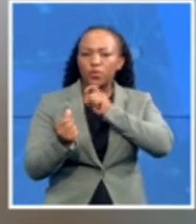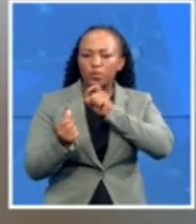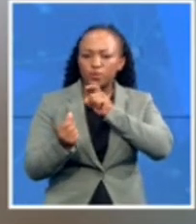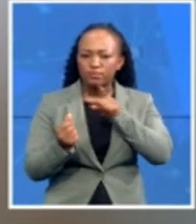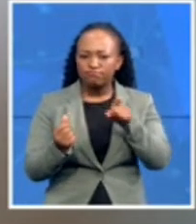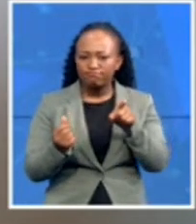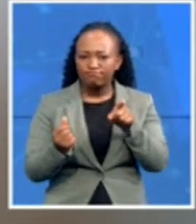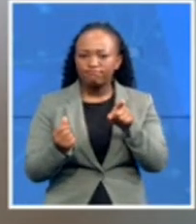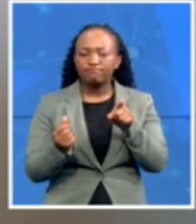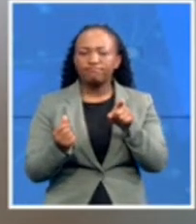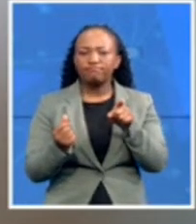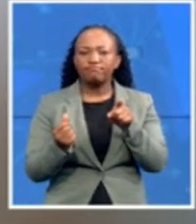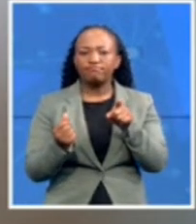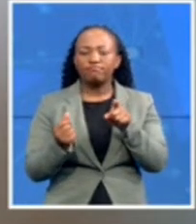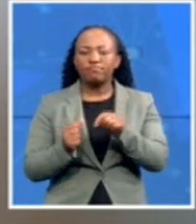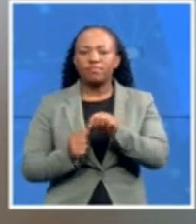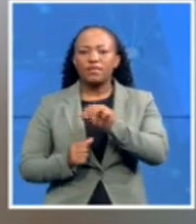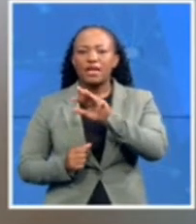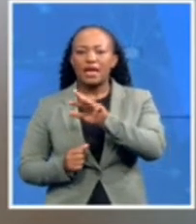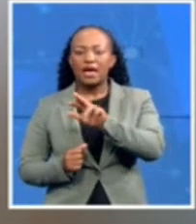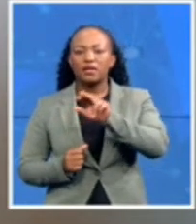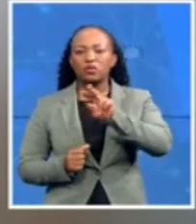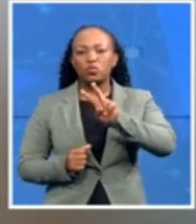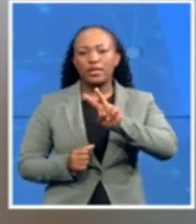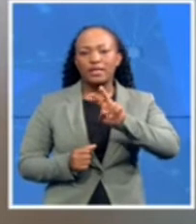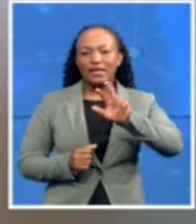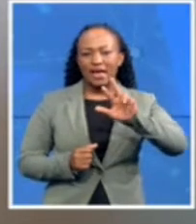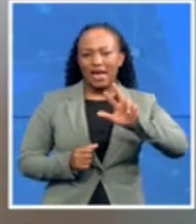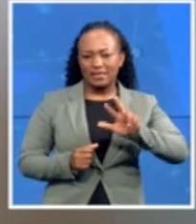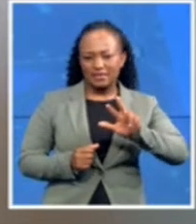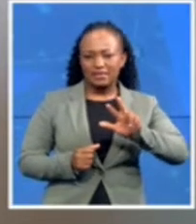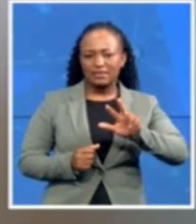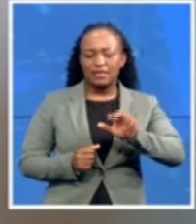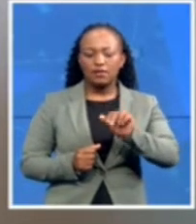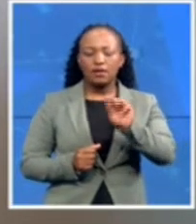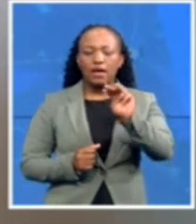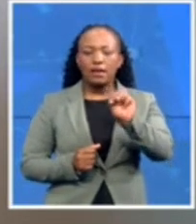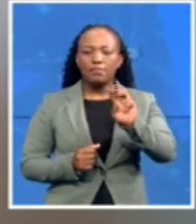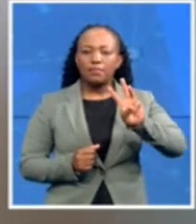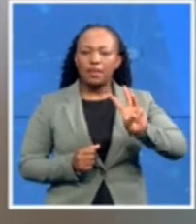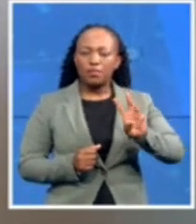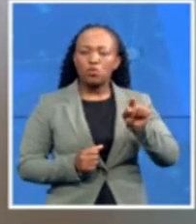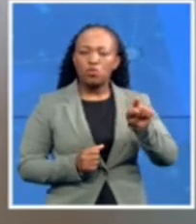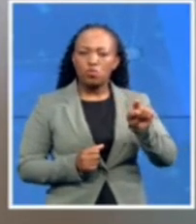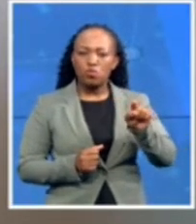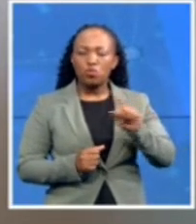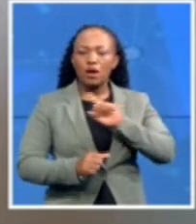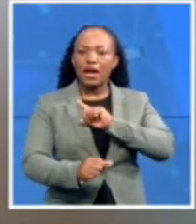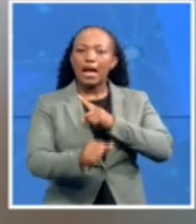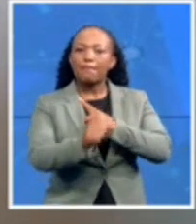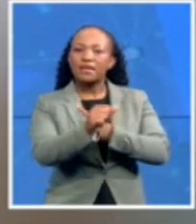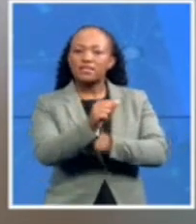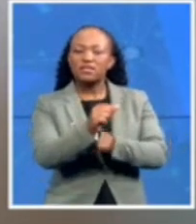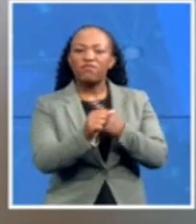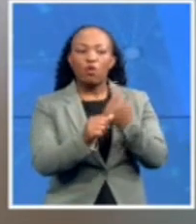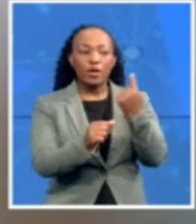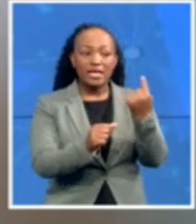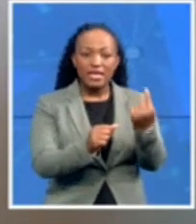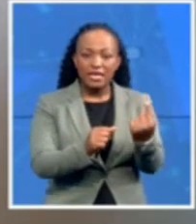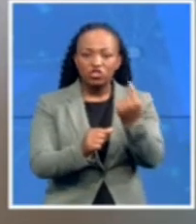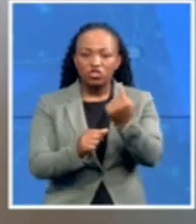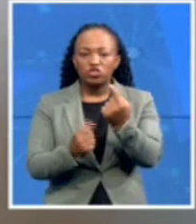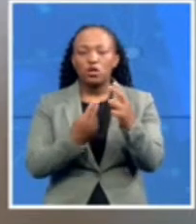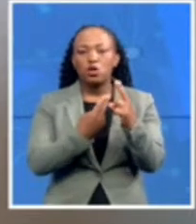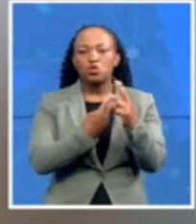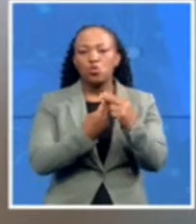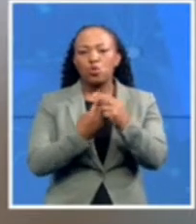928 megawatts of capacity per Koeberg unit for an extended period of time.